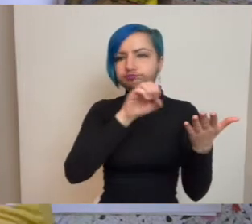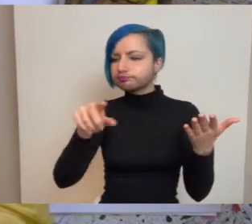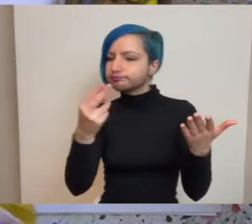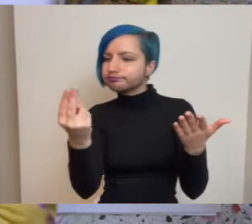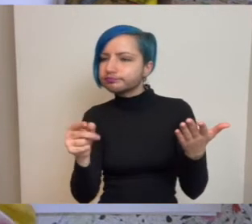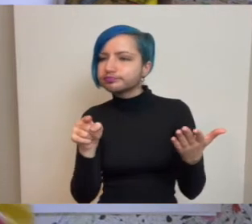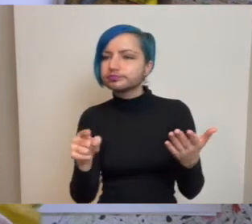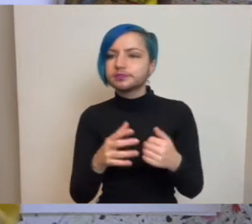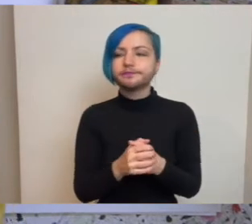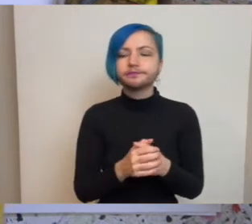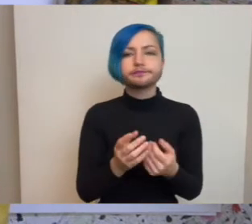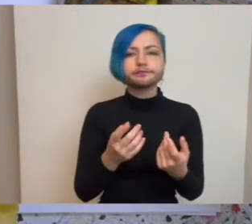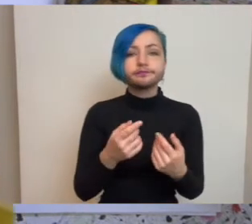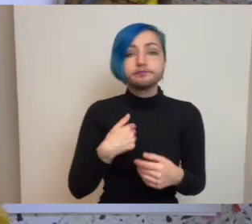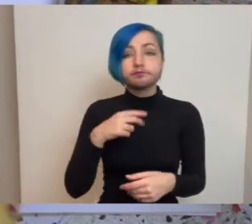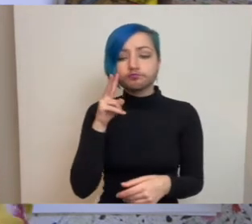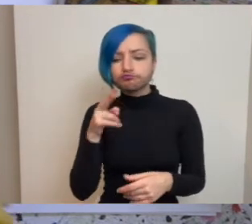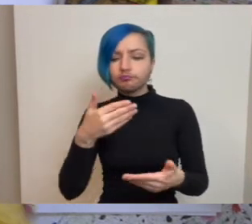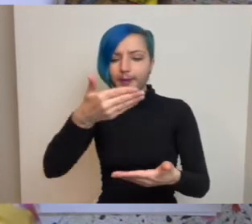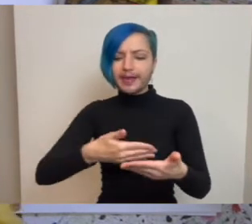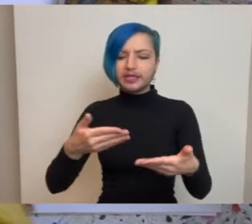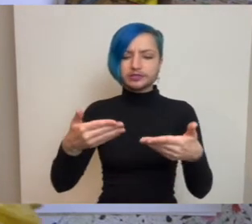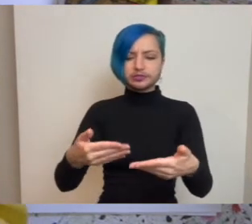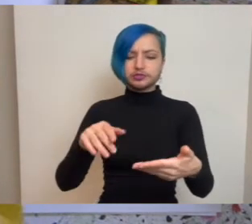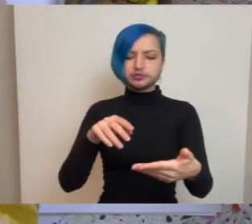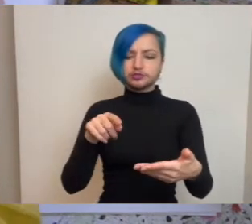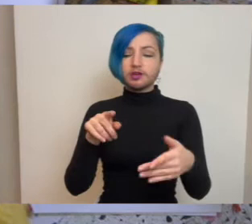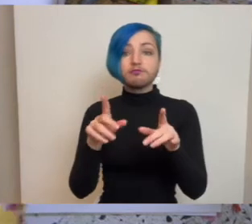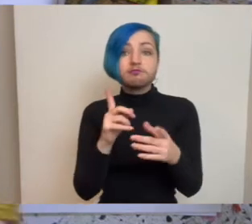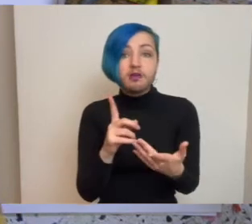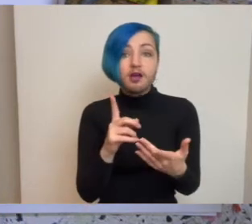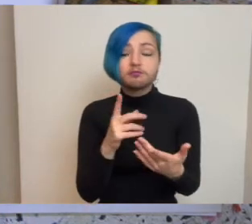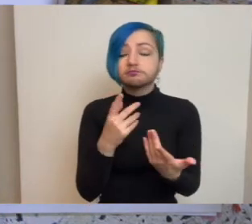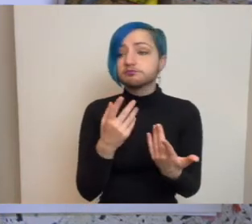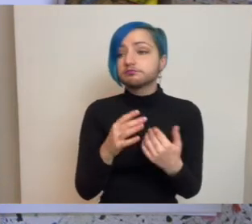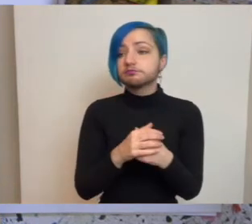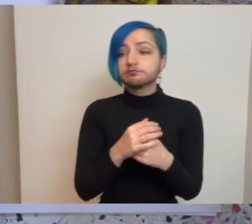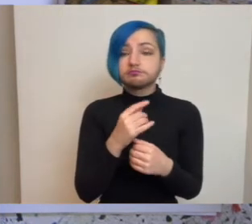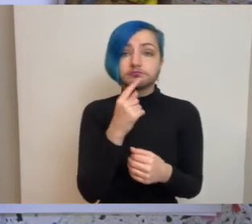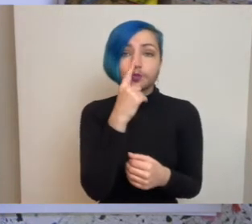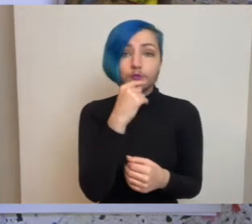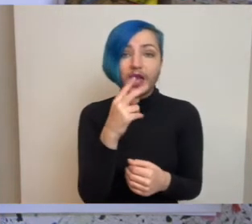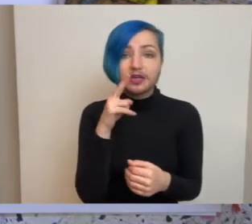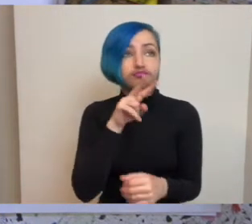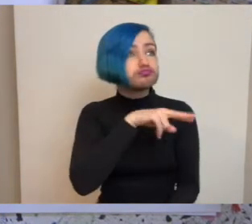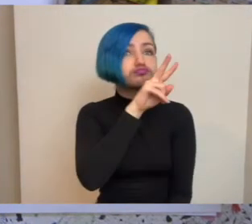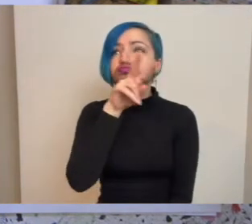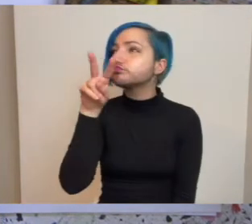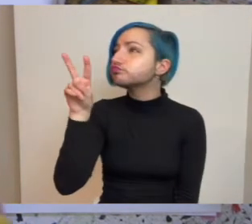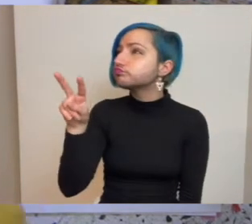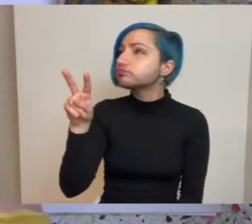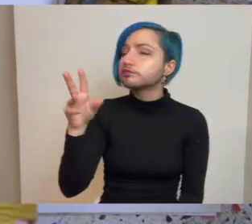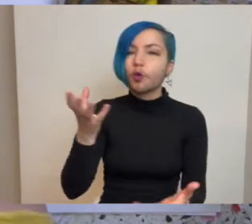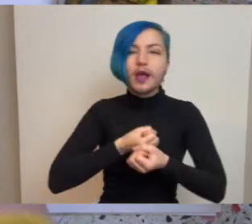well. And I'm looking at what's on the page, what's on my pages, but you could very easily look around the room,